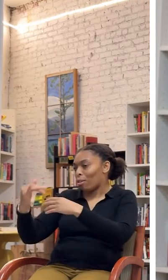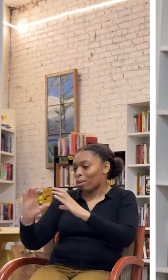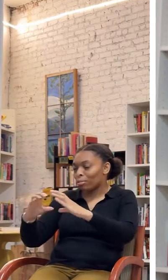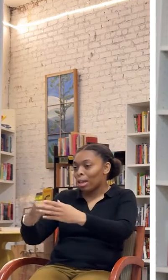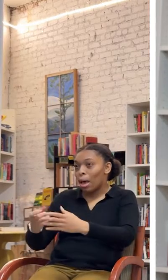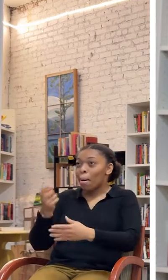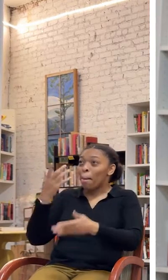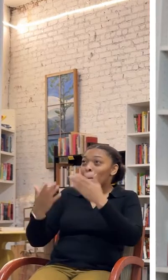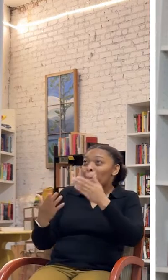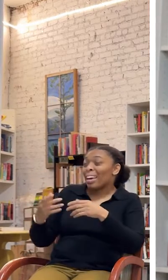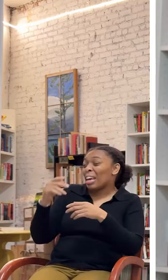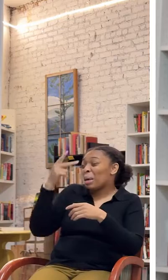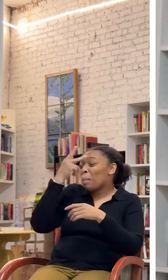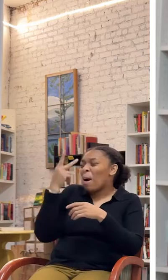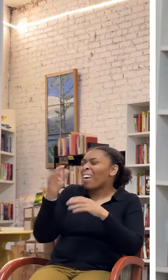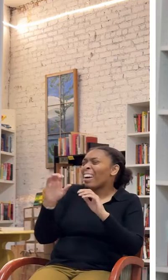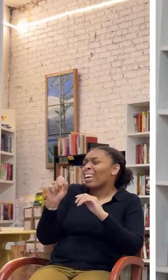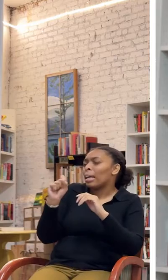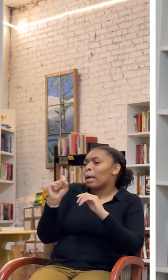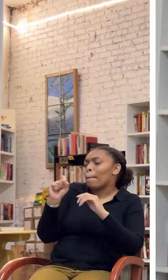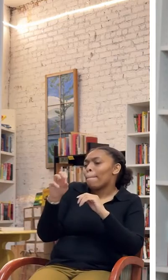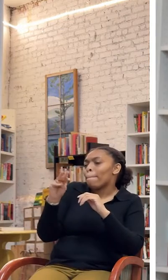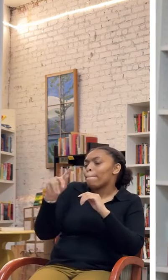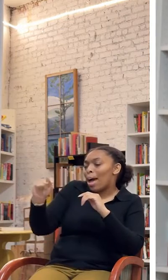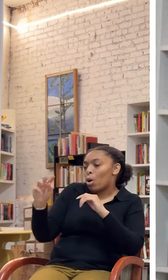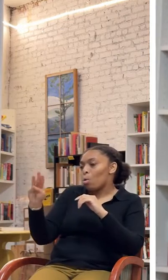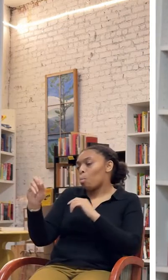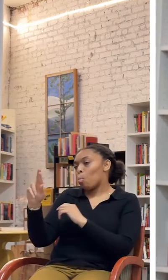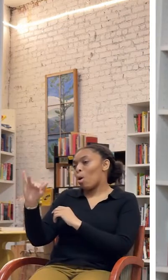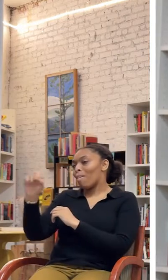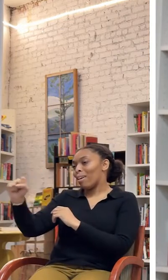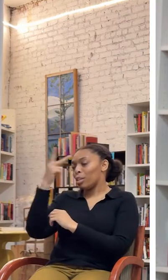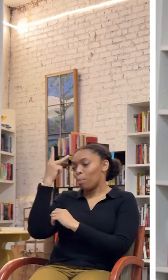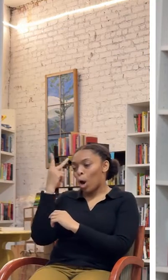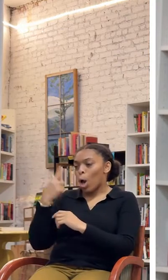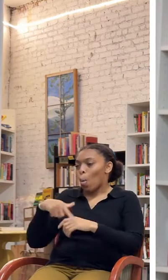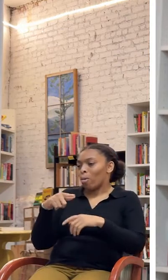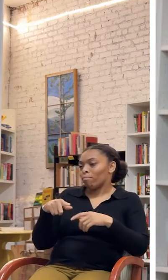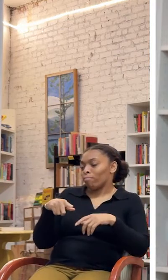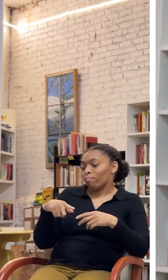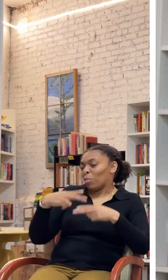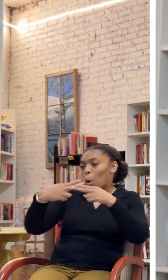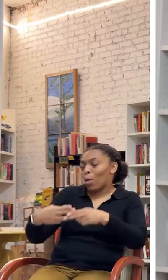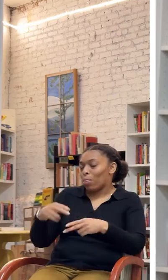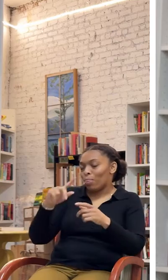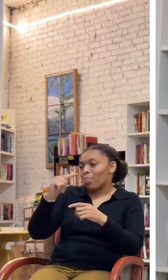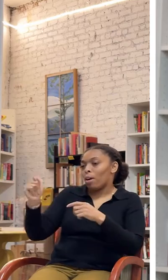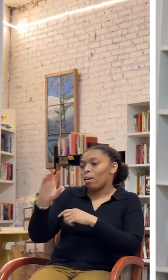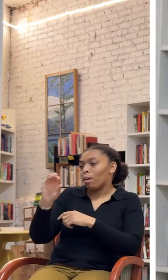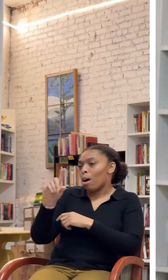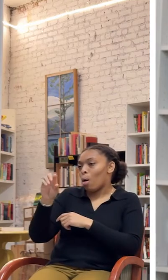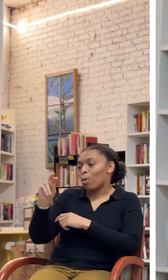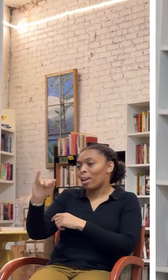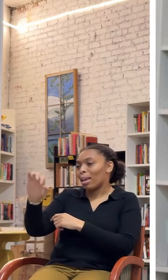like maybe St. Nick Park or something. Oh no, Mount Morris Park. So we call it the colonies. Y'all gonna call it, you know, it's so interesting